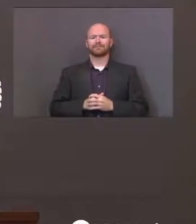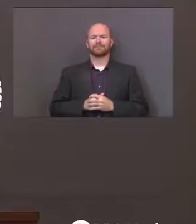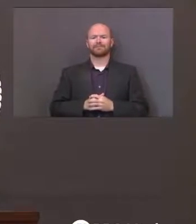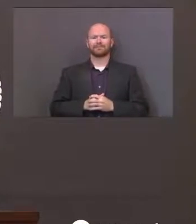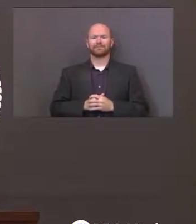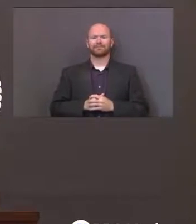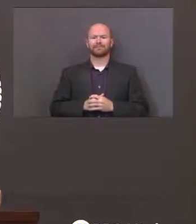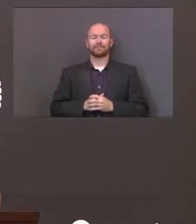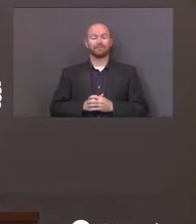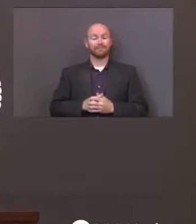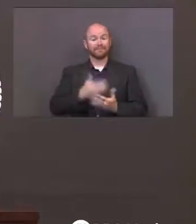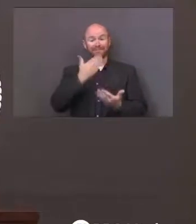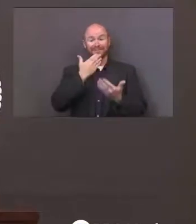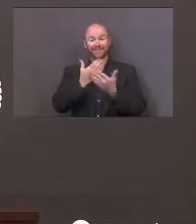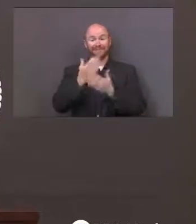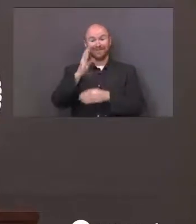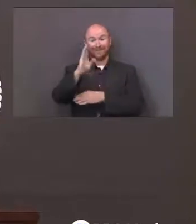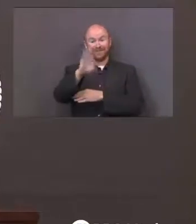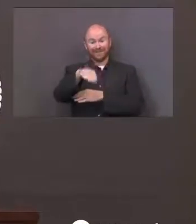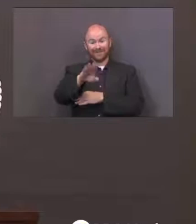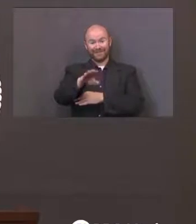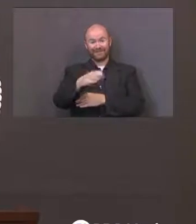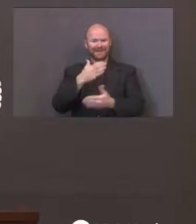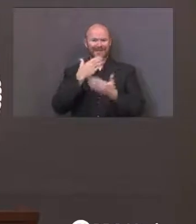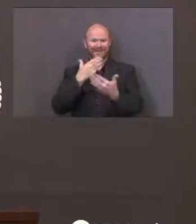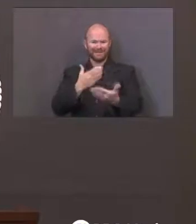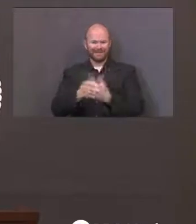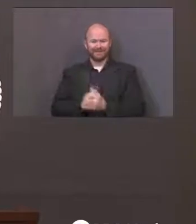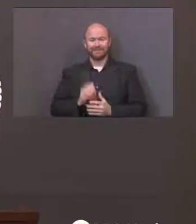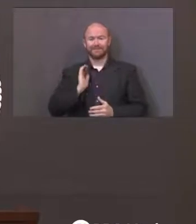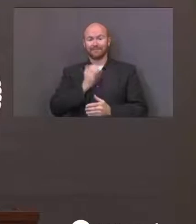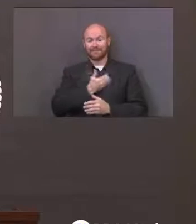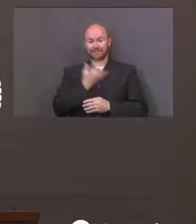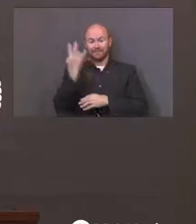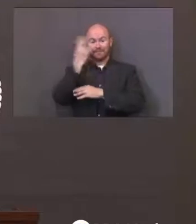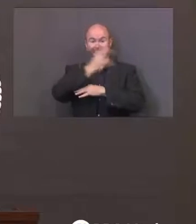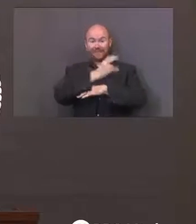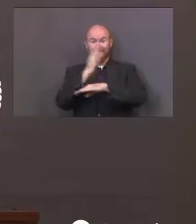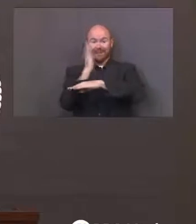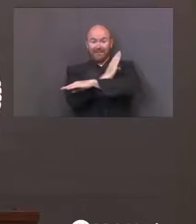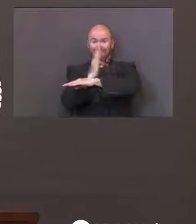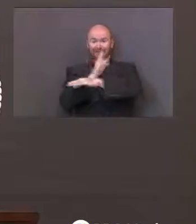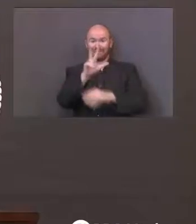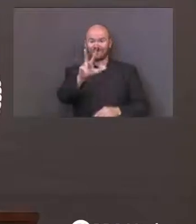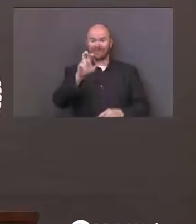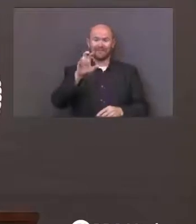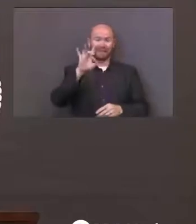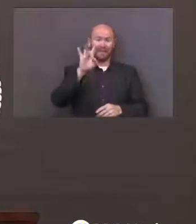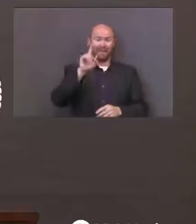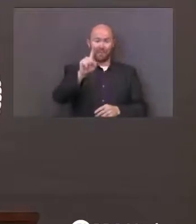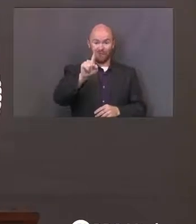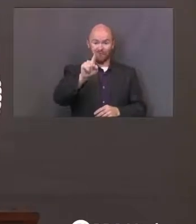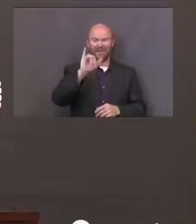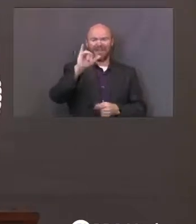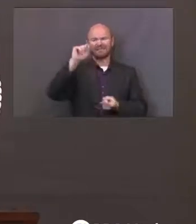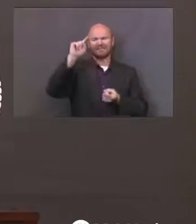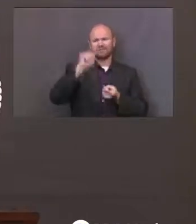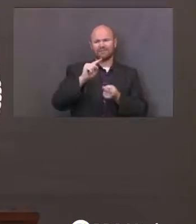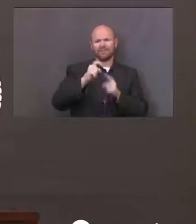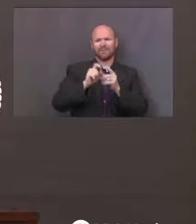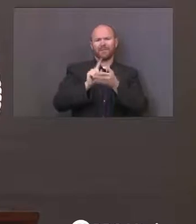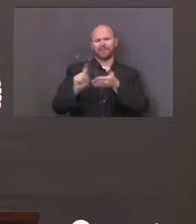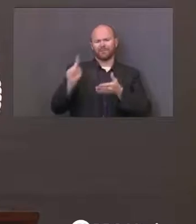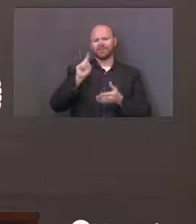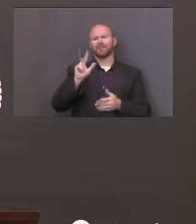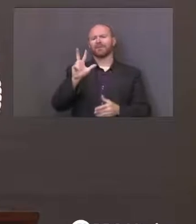Thank you, Joe, and good afternoon. So our 7-day rolling average today is 381. This is a decrease from last week when it